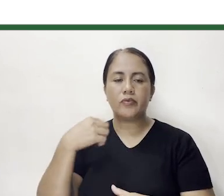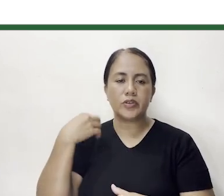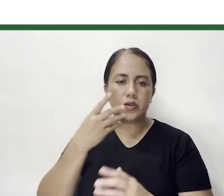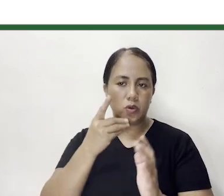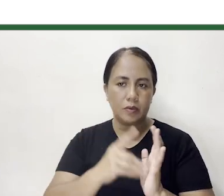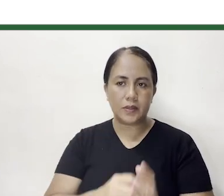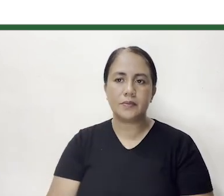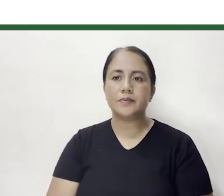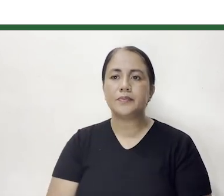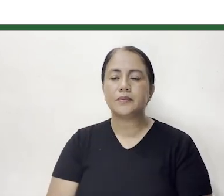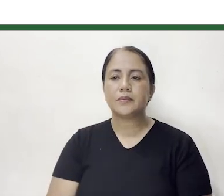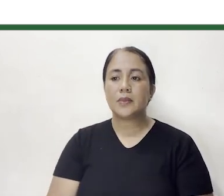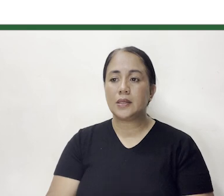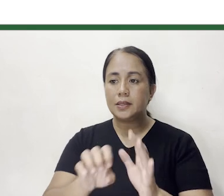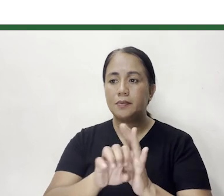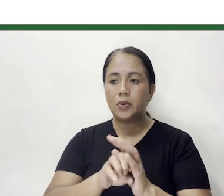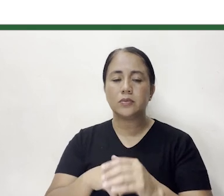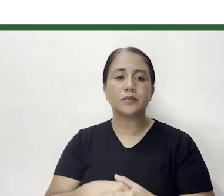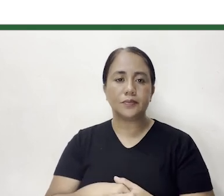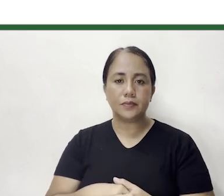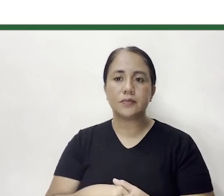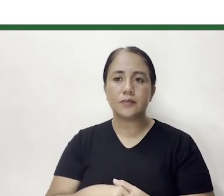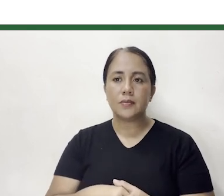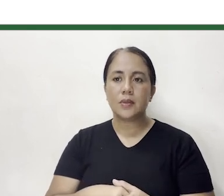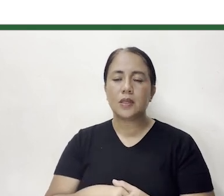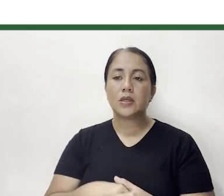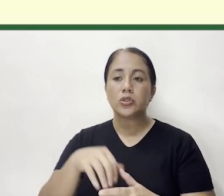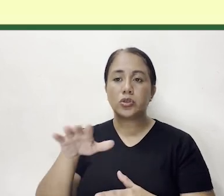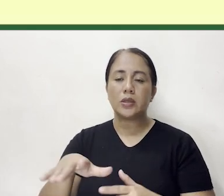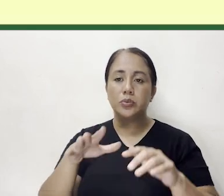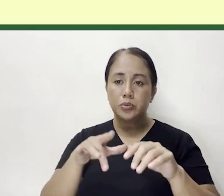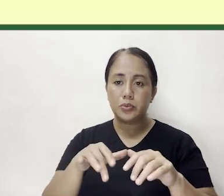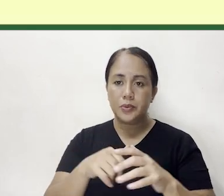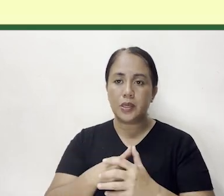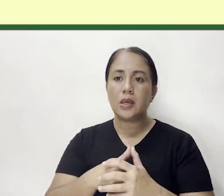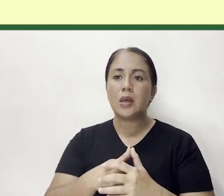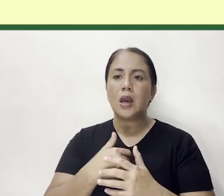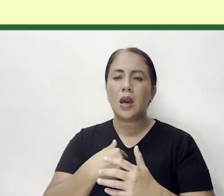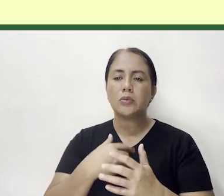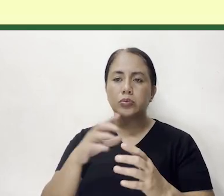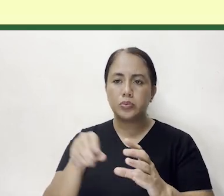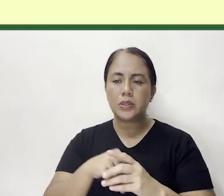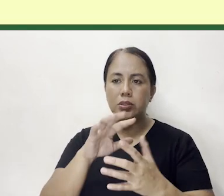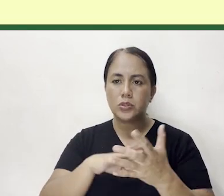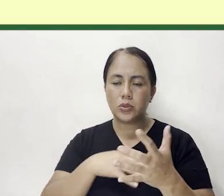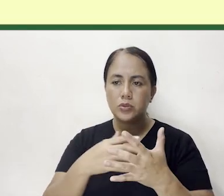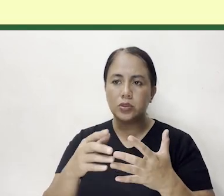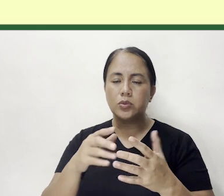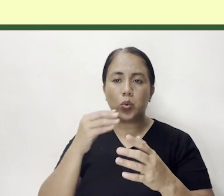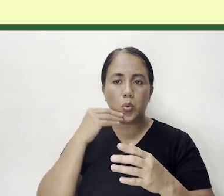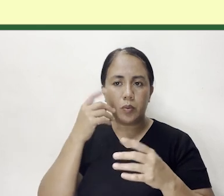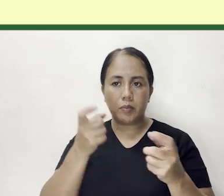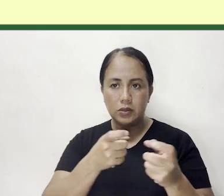birth and other official documents. Examples: a child with a disability takes part in the